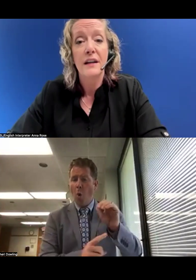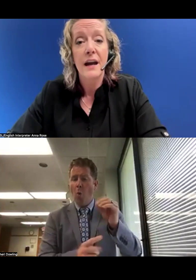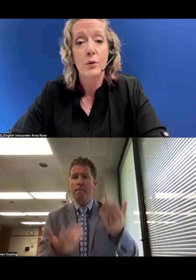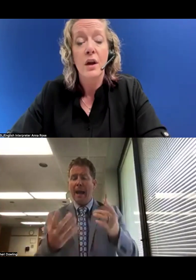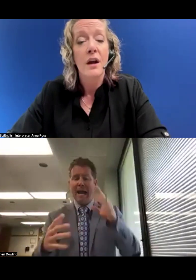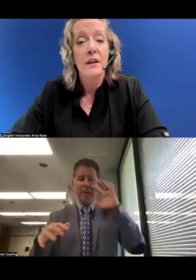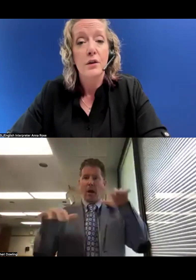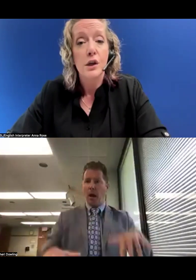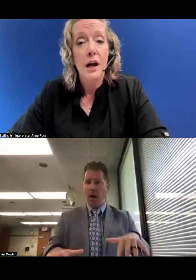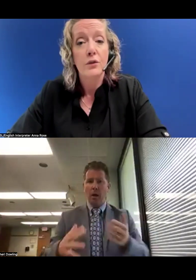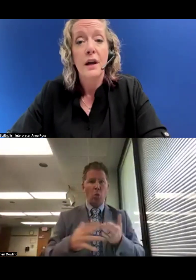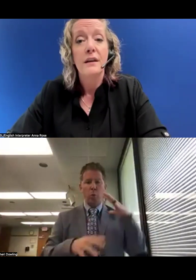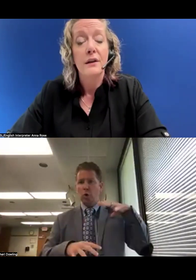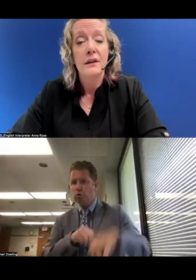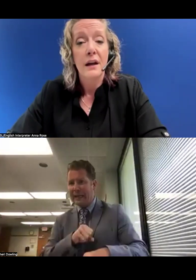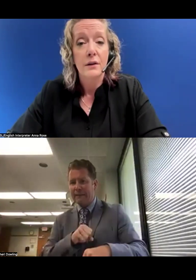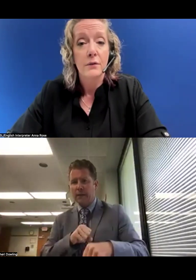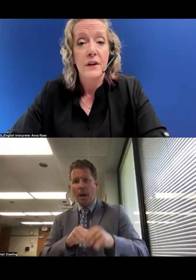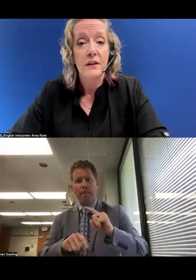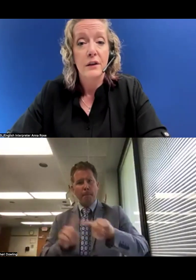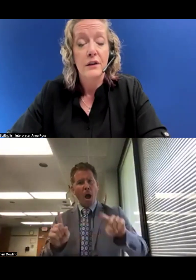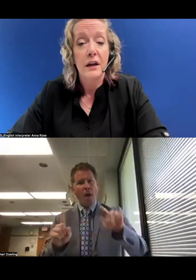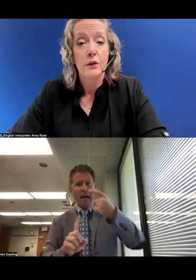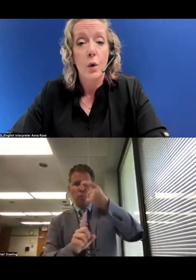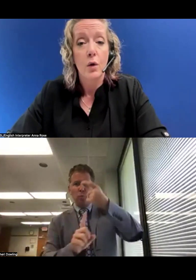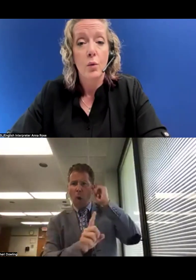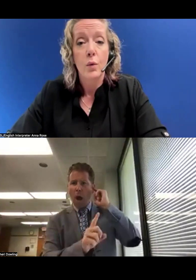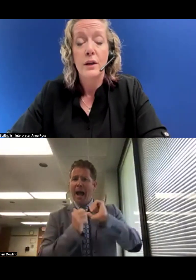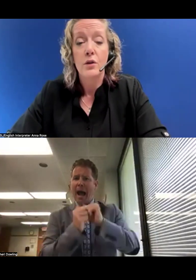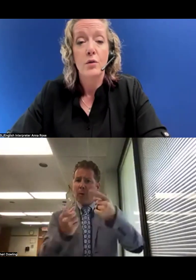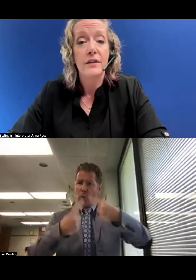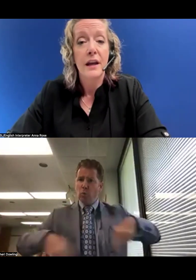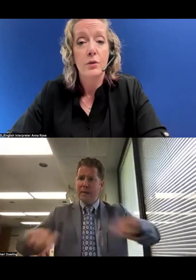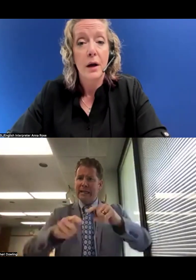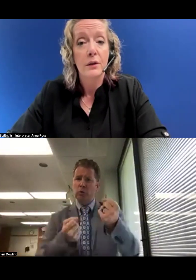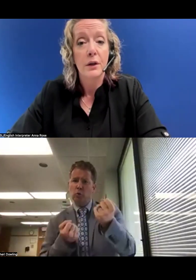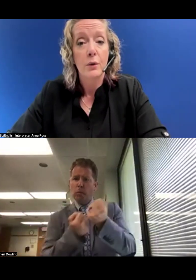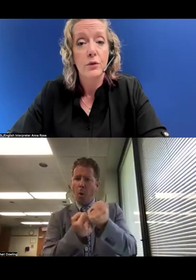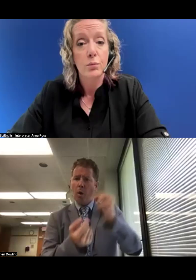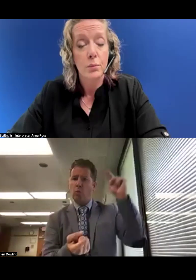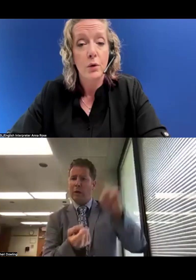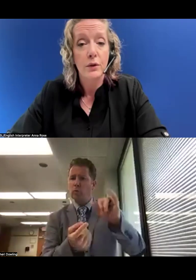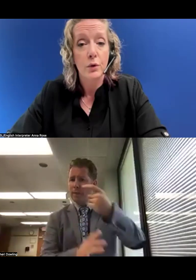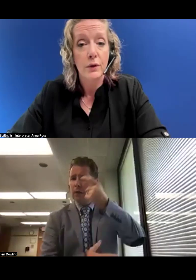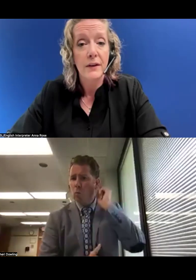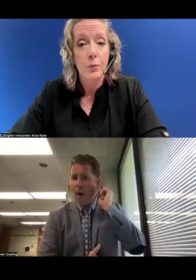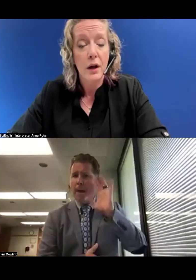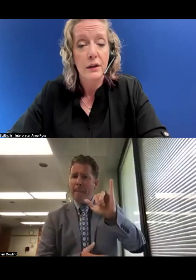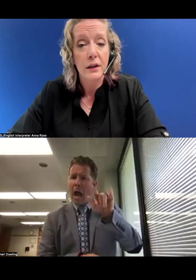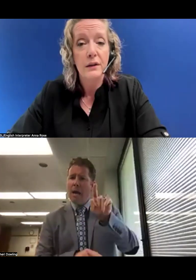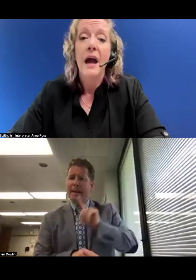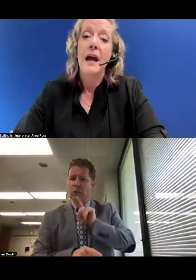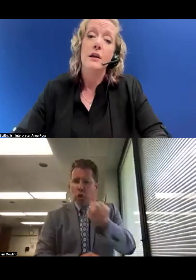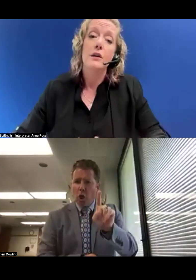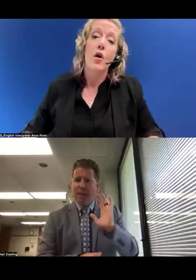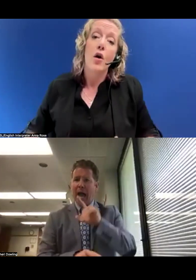find out that their child does not fit the status quo? We know that they could possibly be going through a grieving